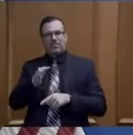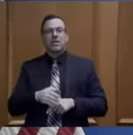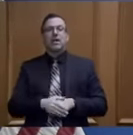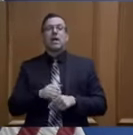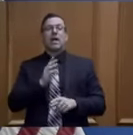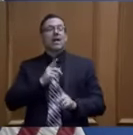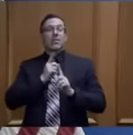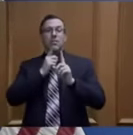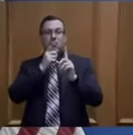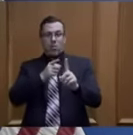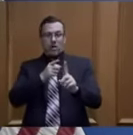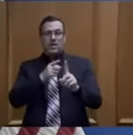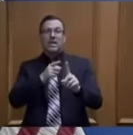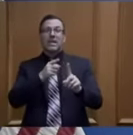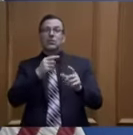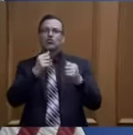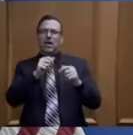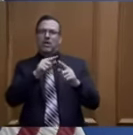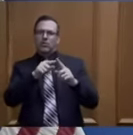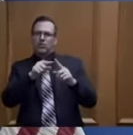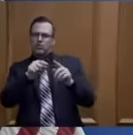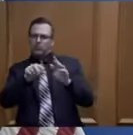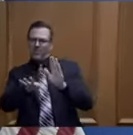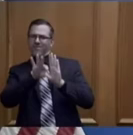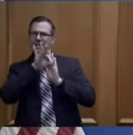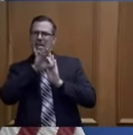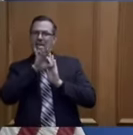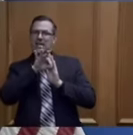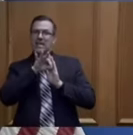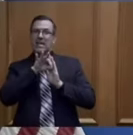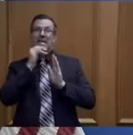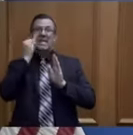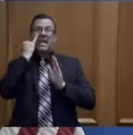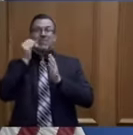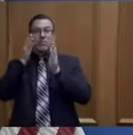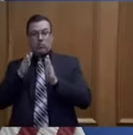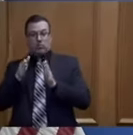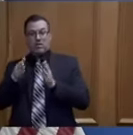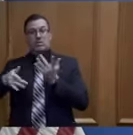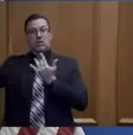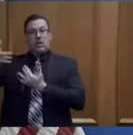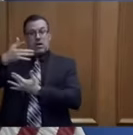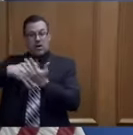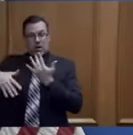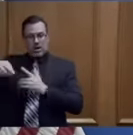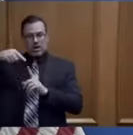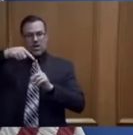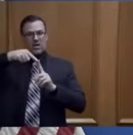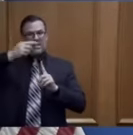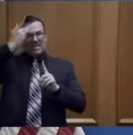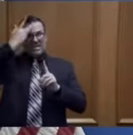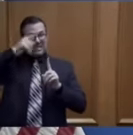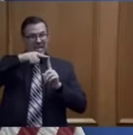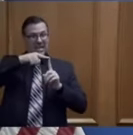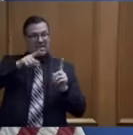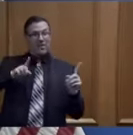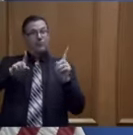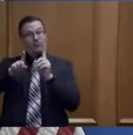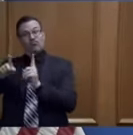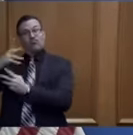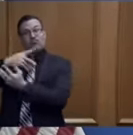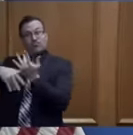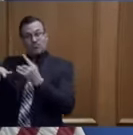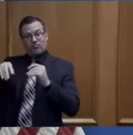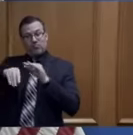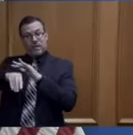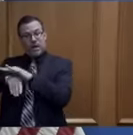and notification of people who may be at risk of becoming infected. This is all in an effort to improve individual outcomes